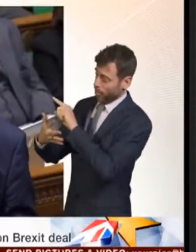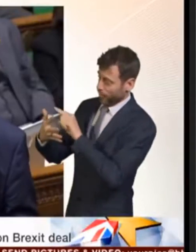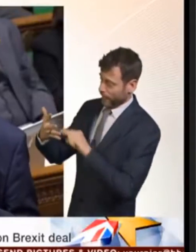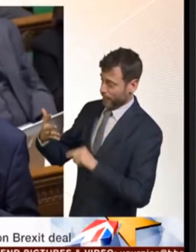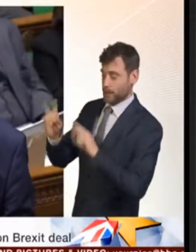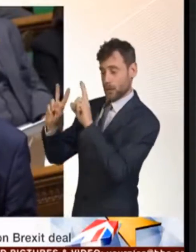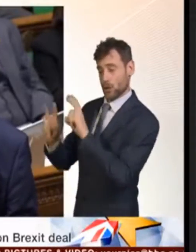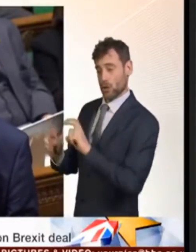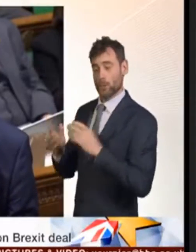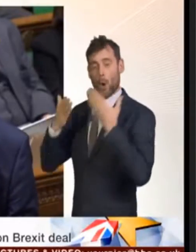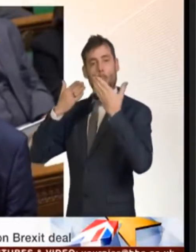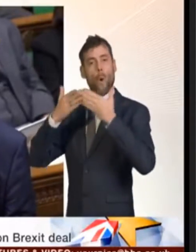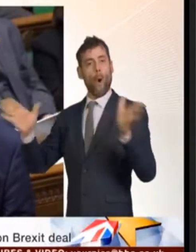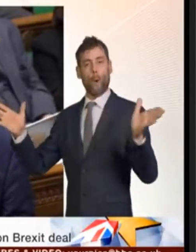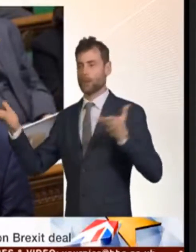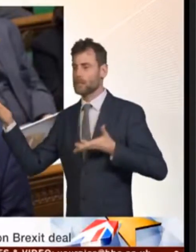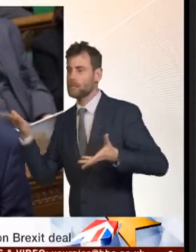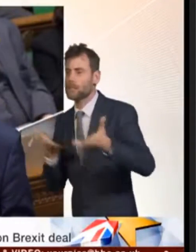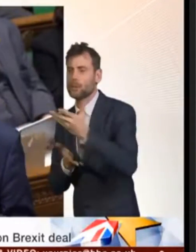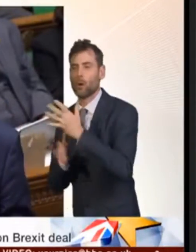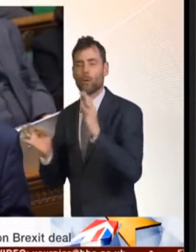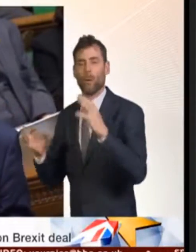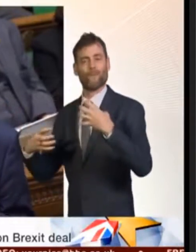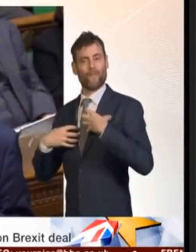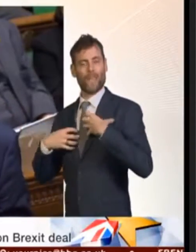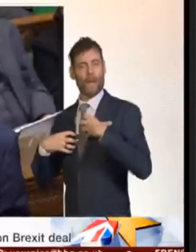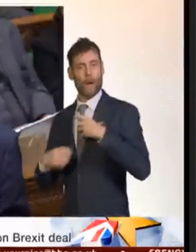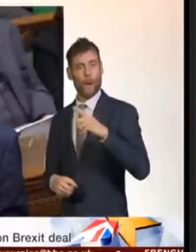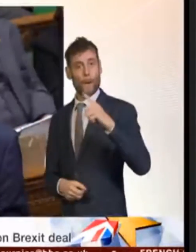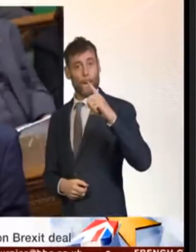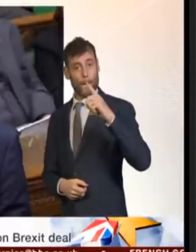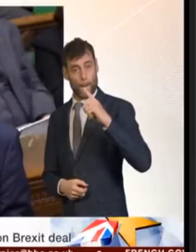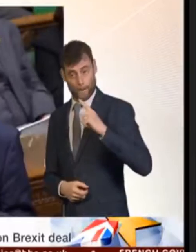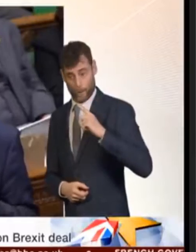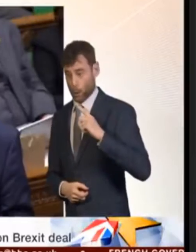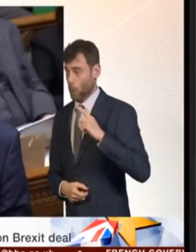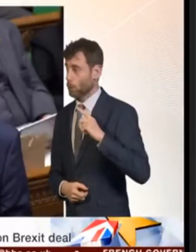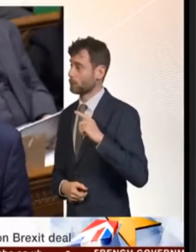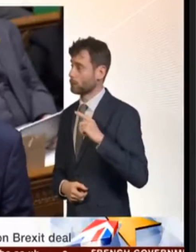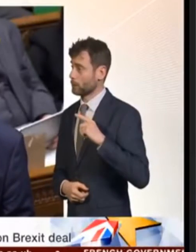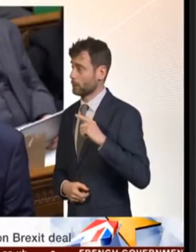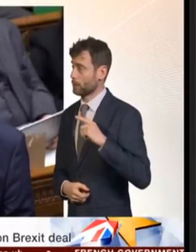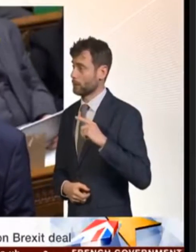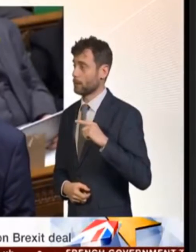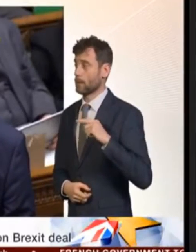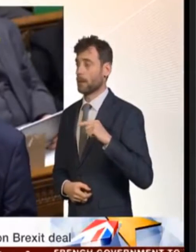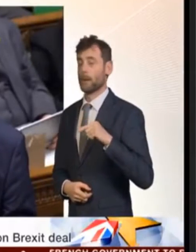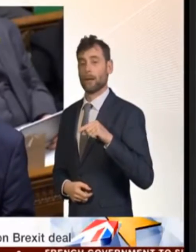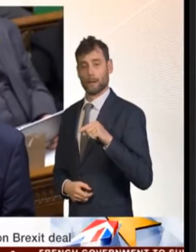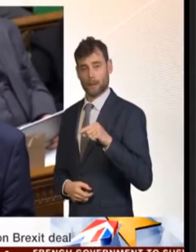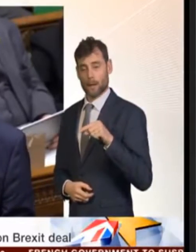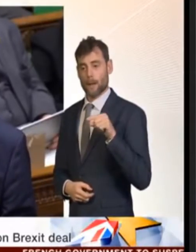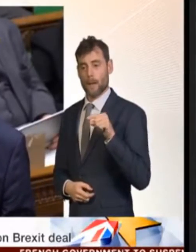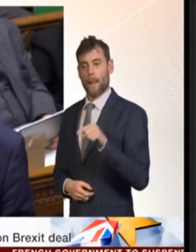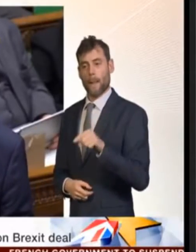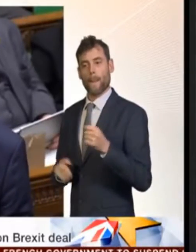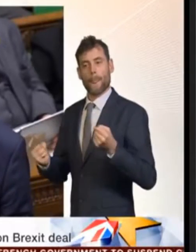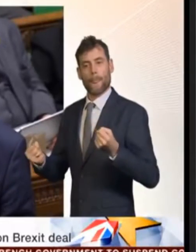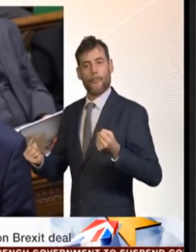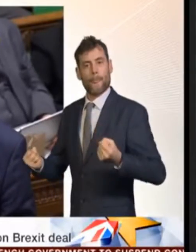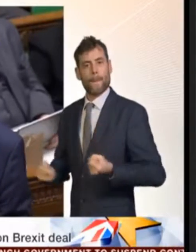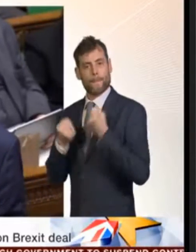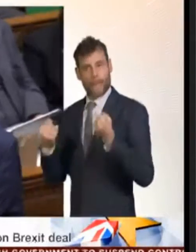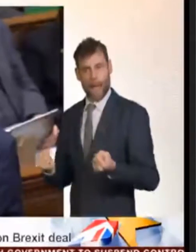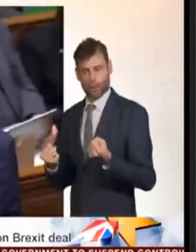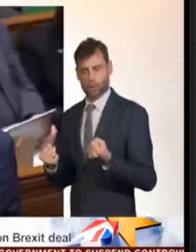reason we're allowed to know most of those things, is because the power of the state to stop us from knowing is tempered by the